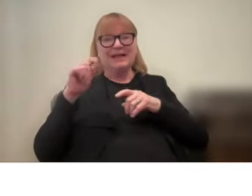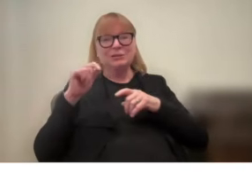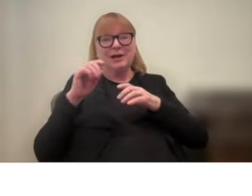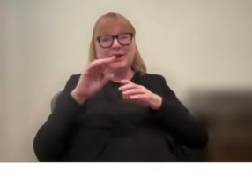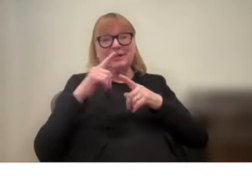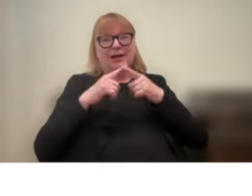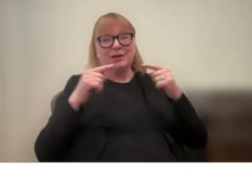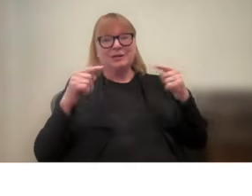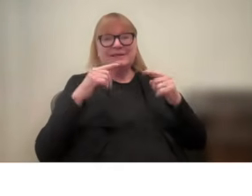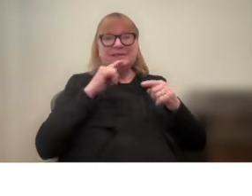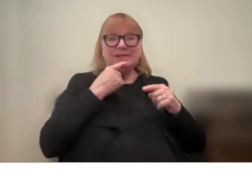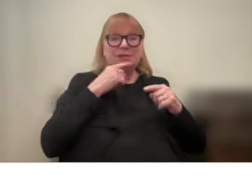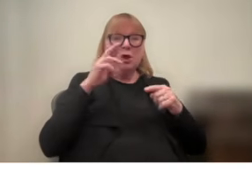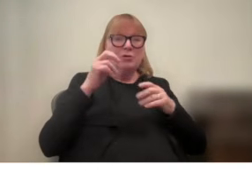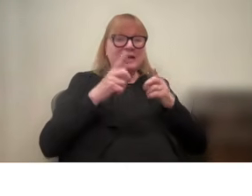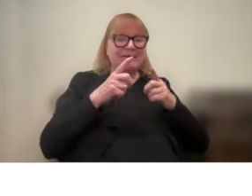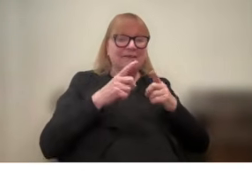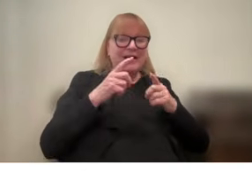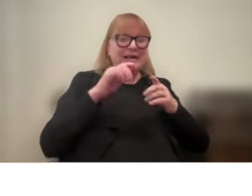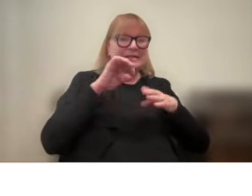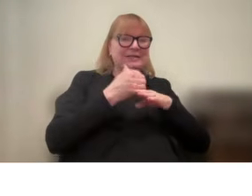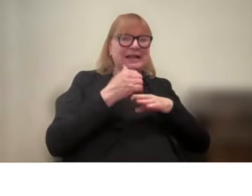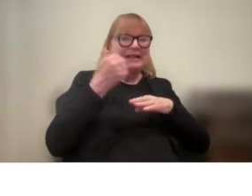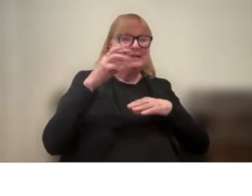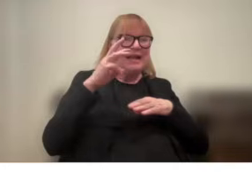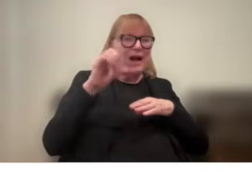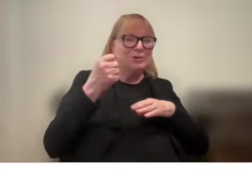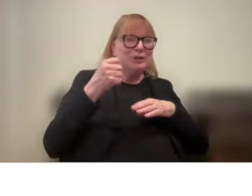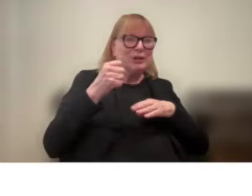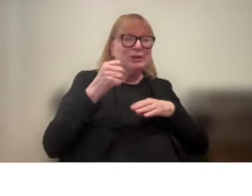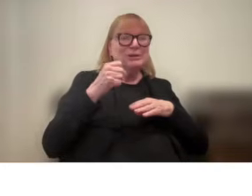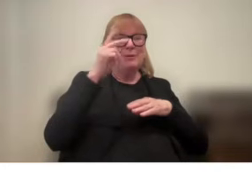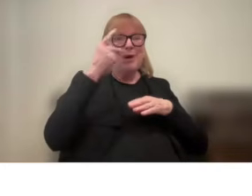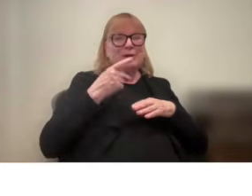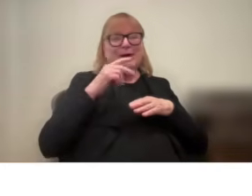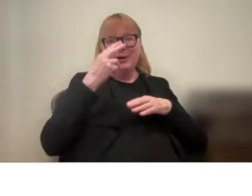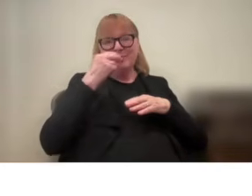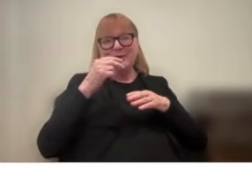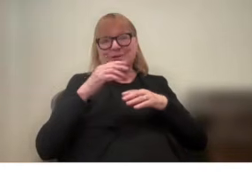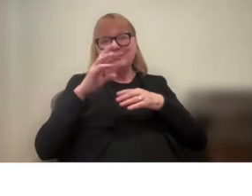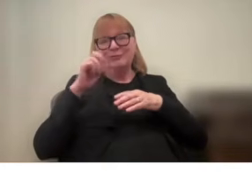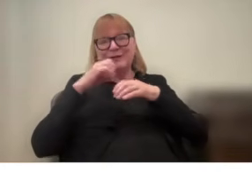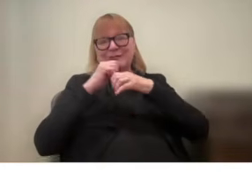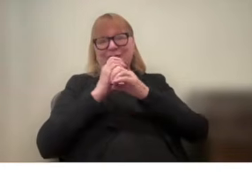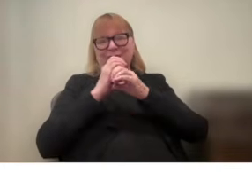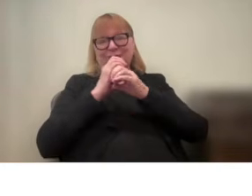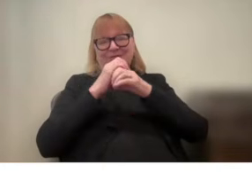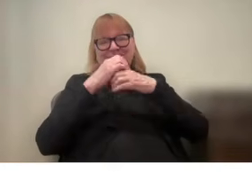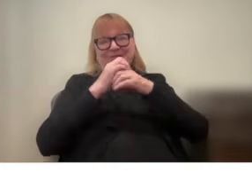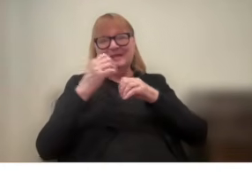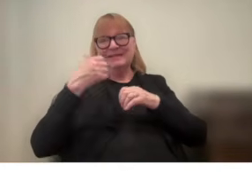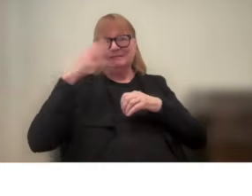The serious, redefined setting of 1600s portrait is humorously reframed through the modern lens of